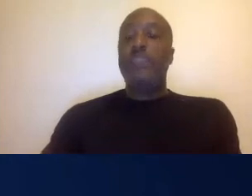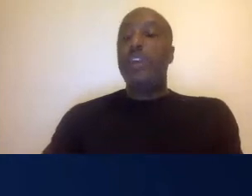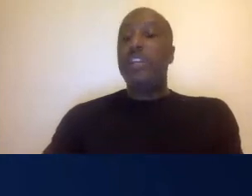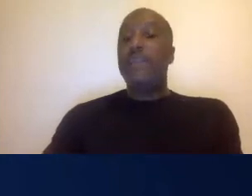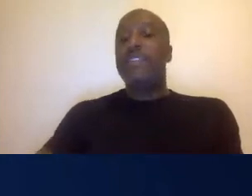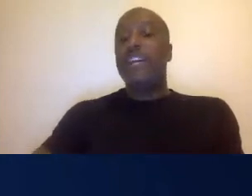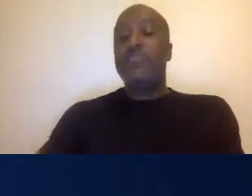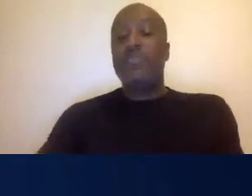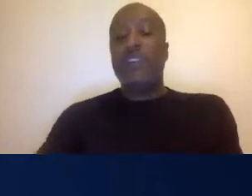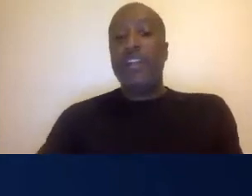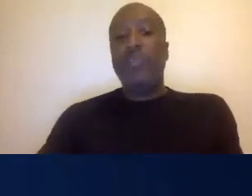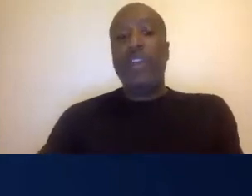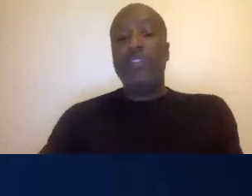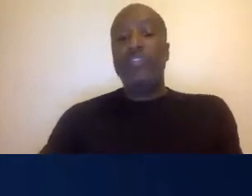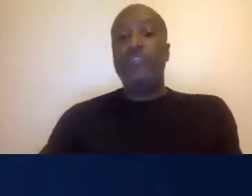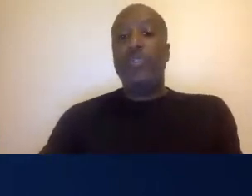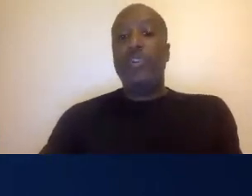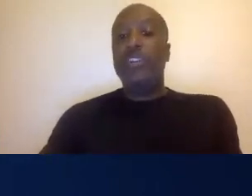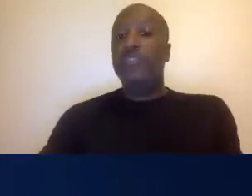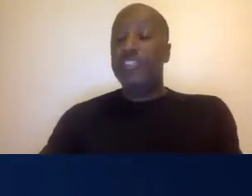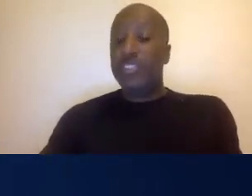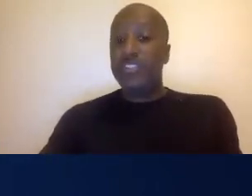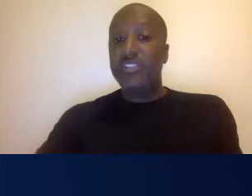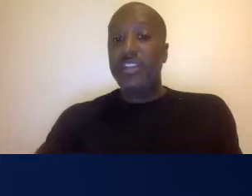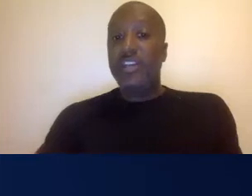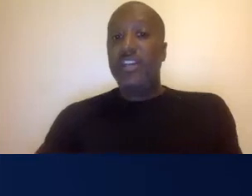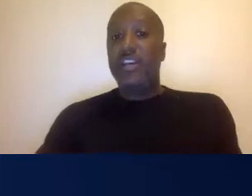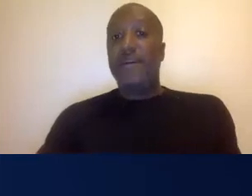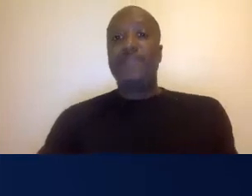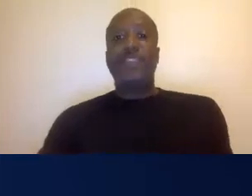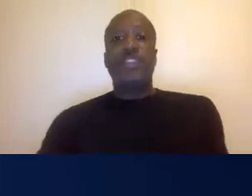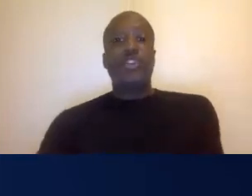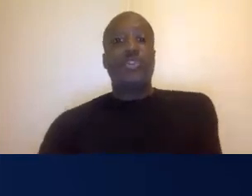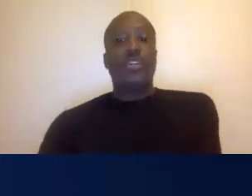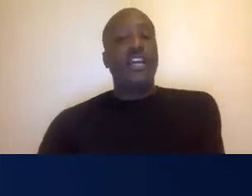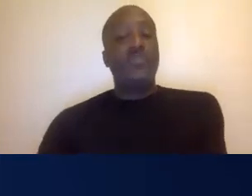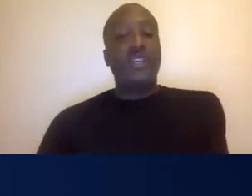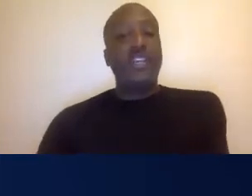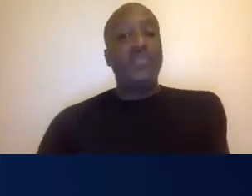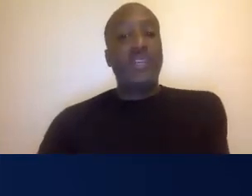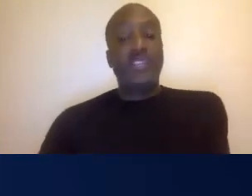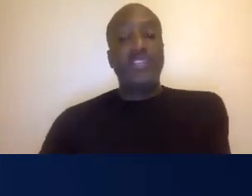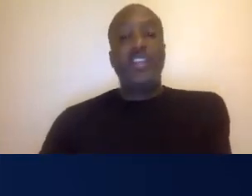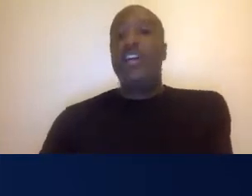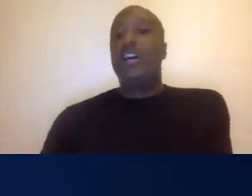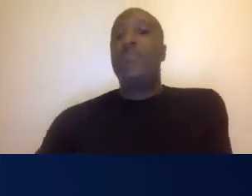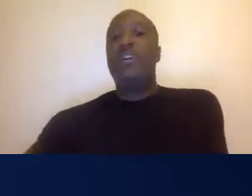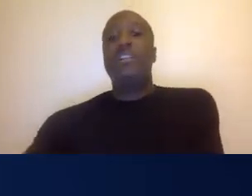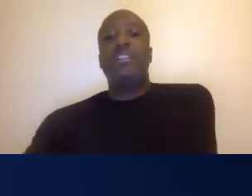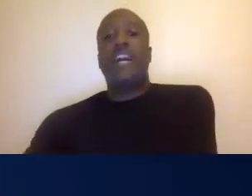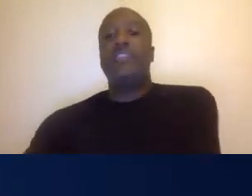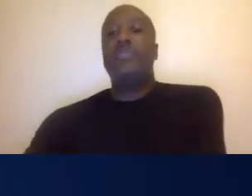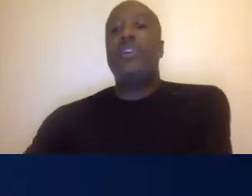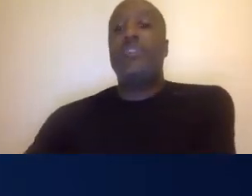the party does provide waivers for conventions. And those are on a case-by-case basis,